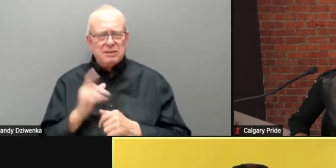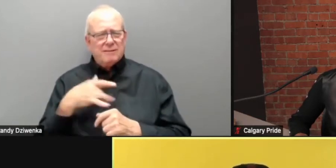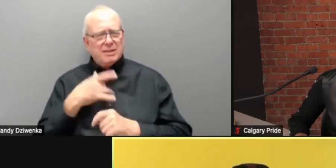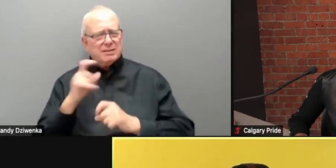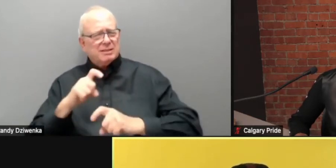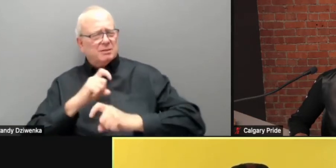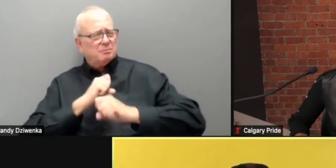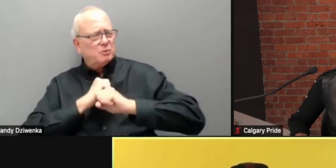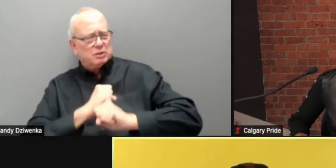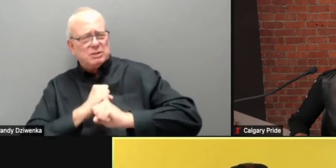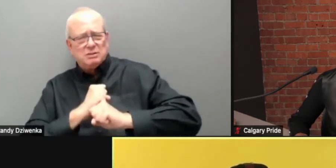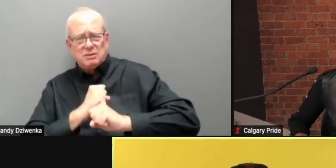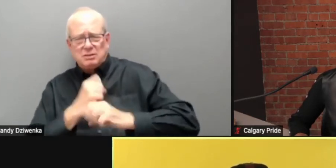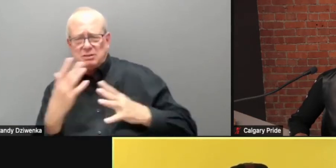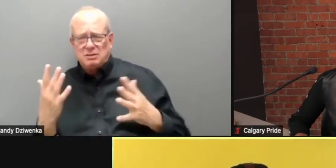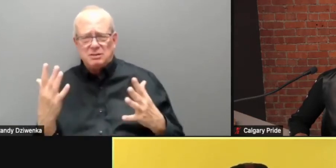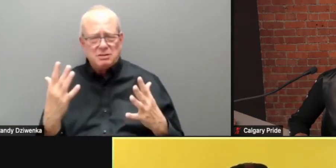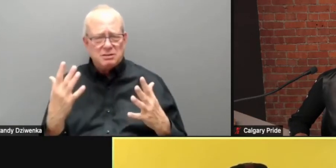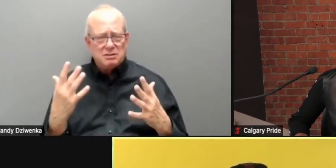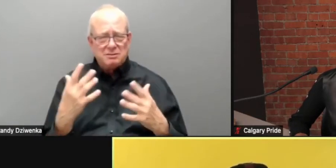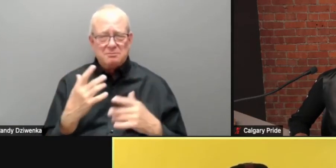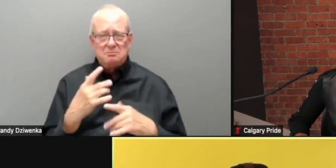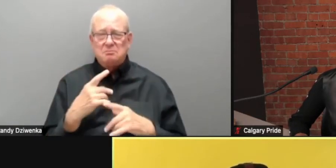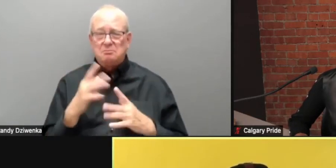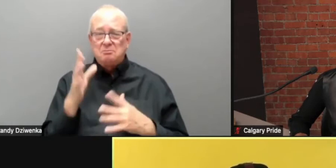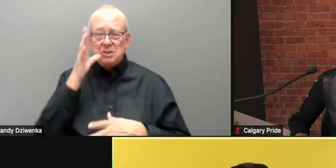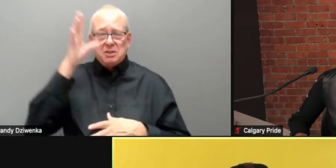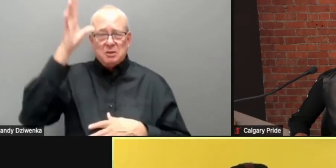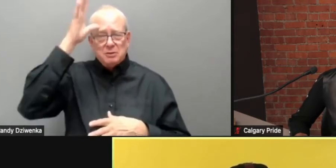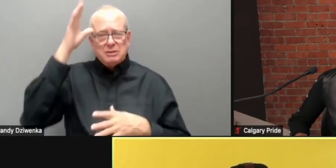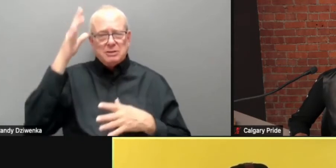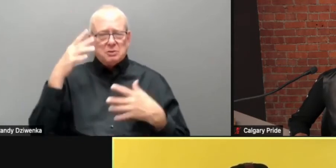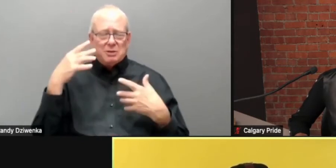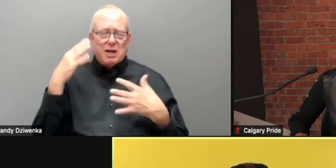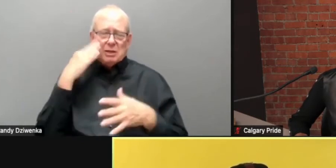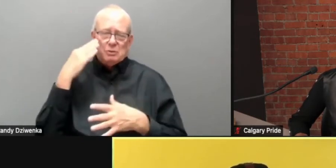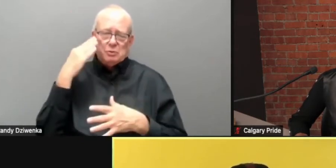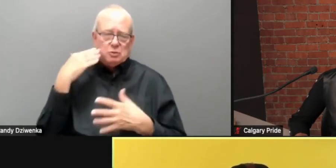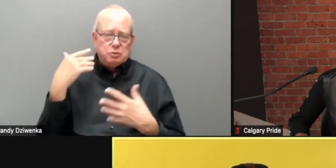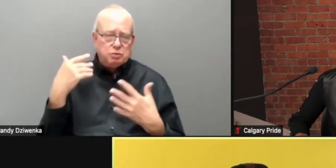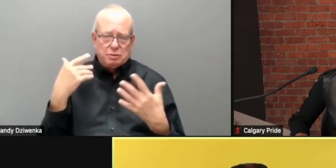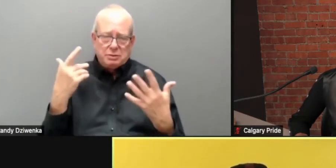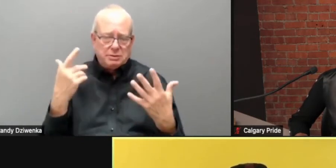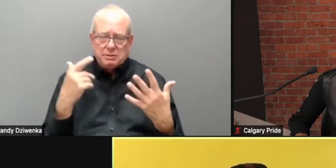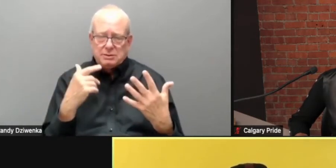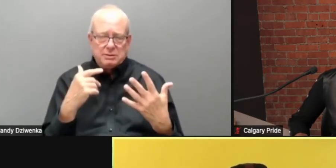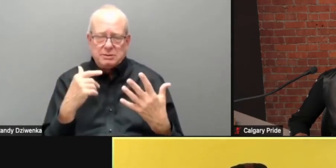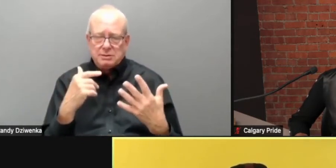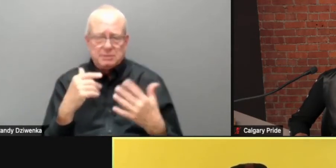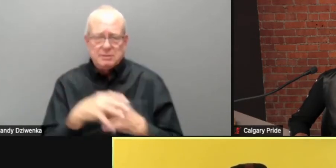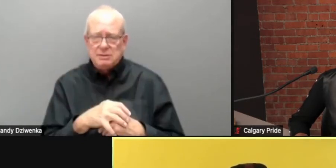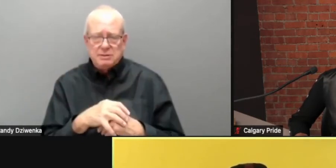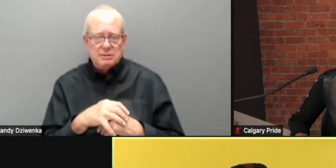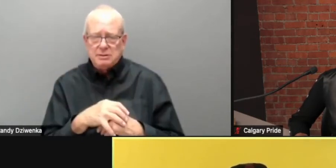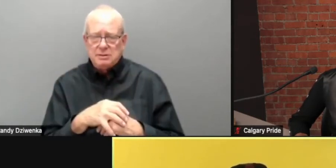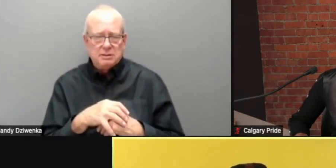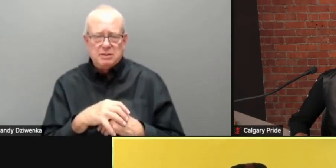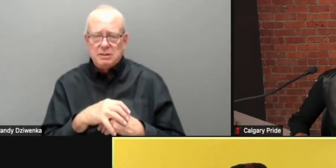tortures of their parents. So that was the idea, and it's not just a shelter home, it's a home